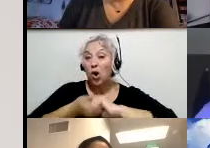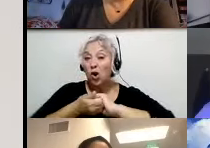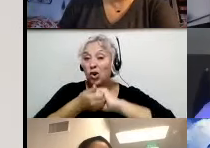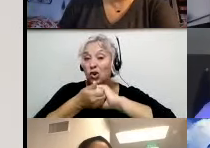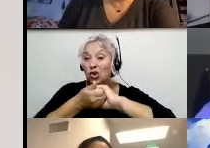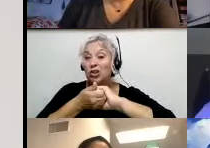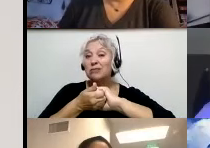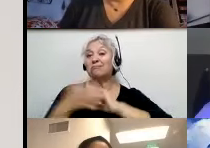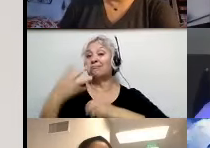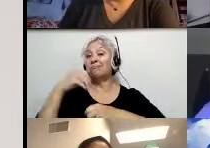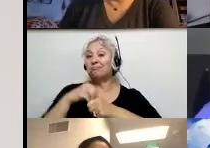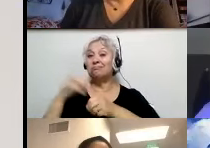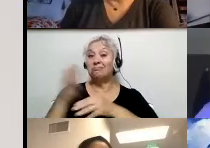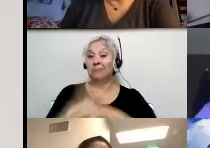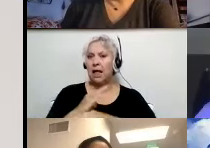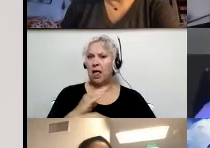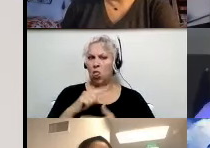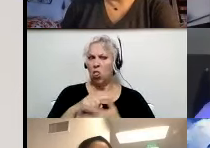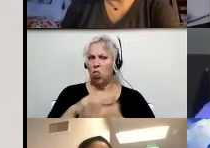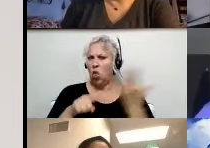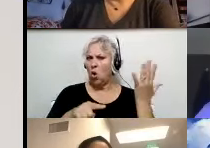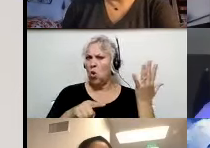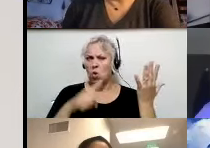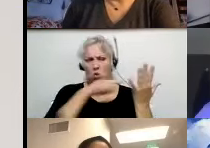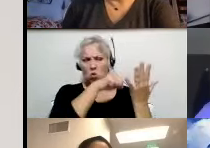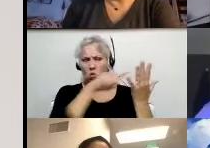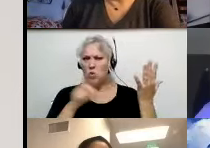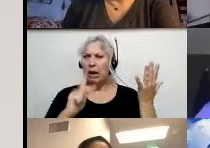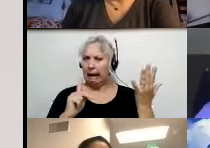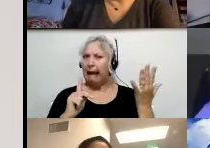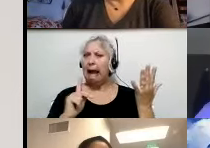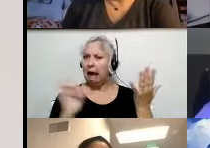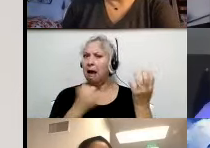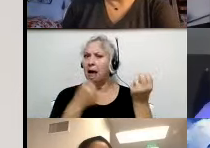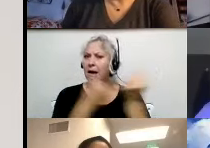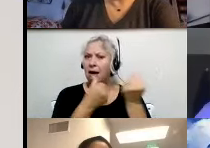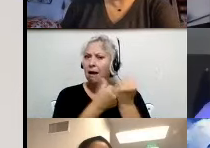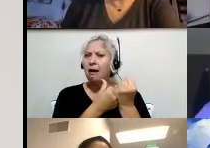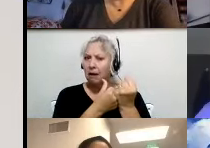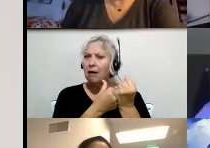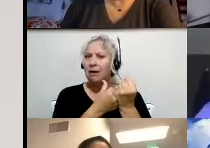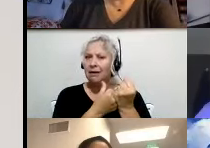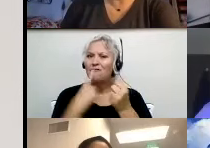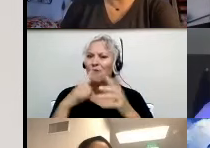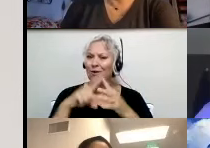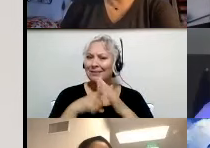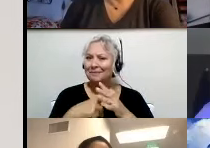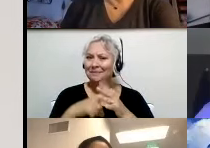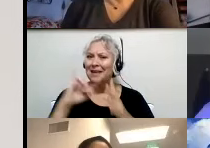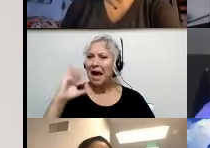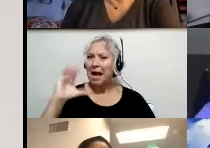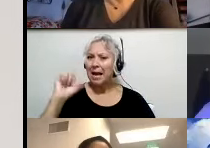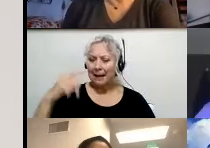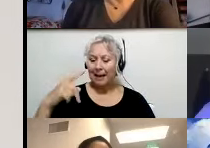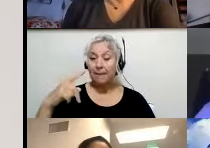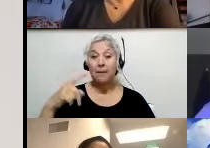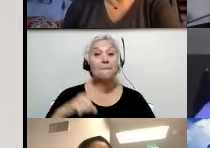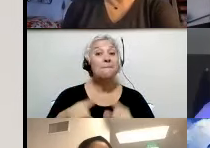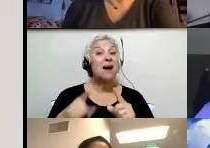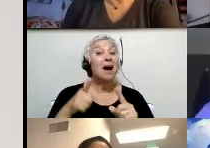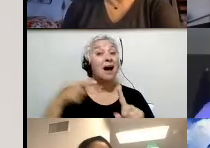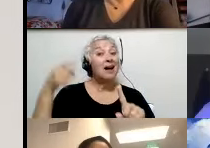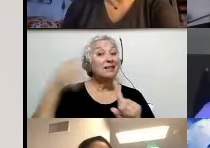business partners. And those individuals may serve as a supportive role in the implementation of the ICAP, but ultimately